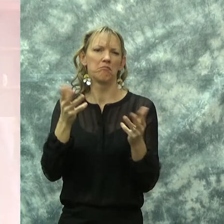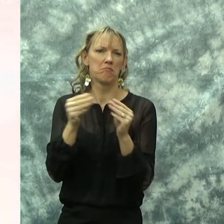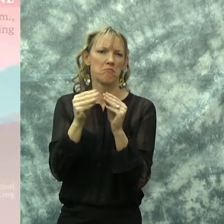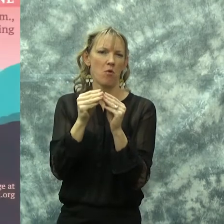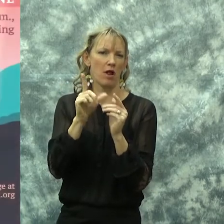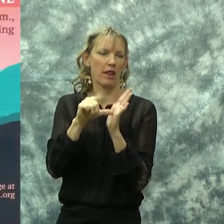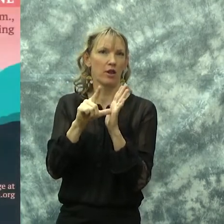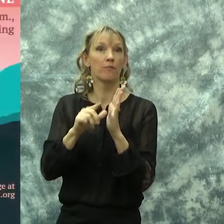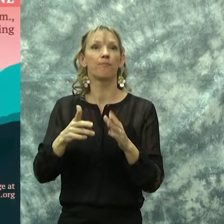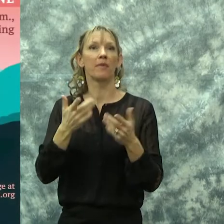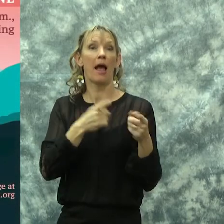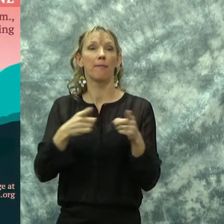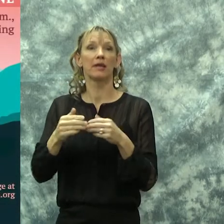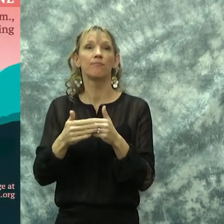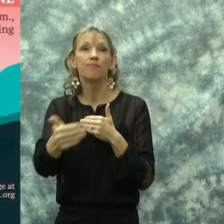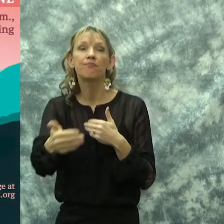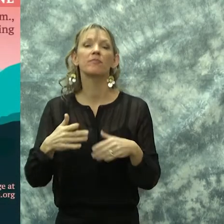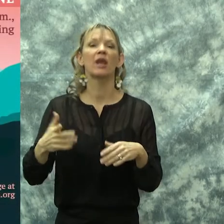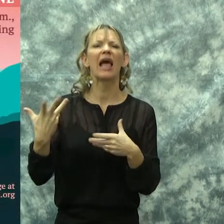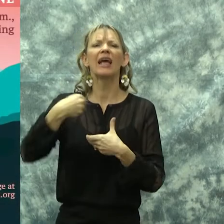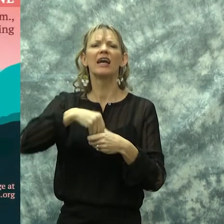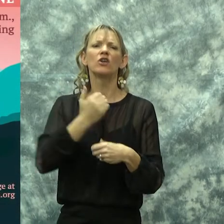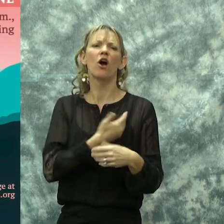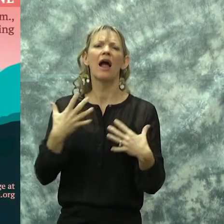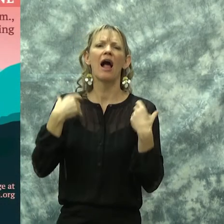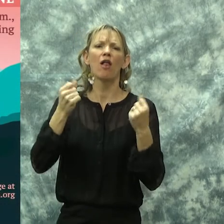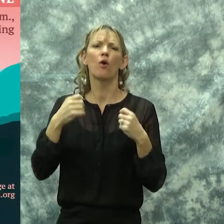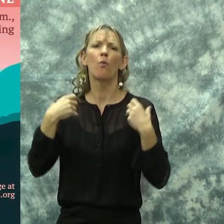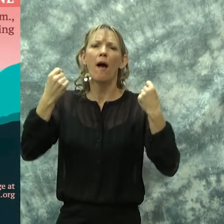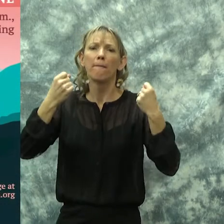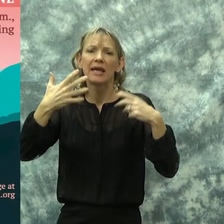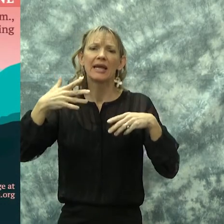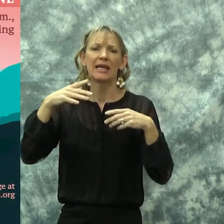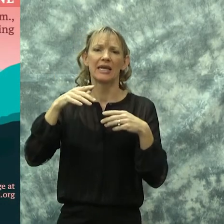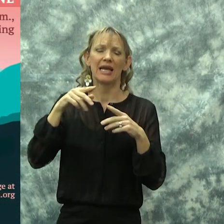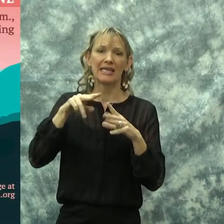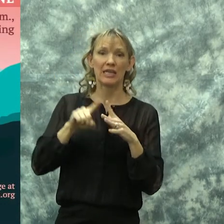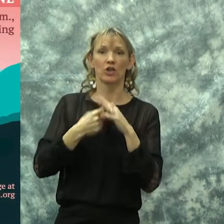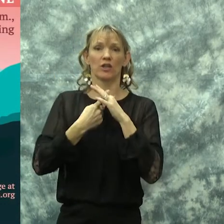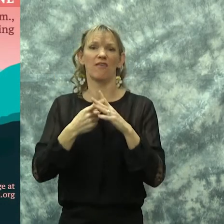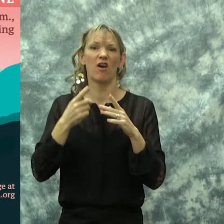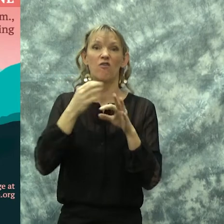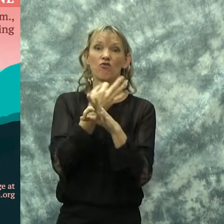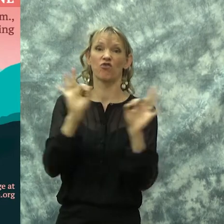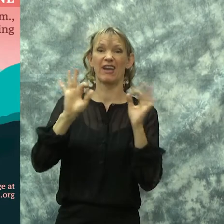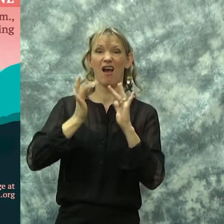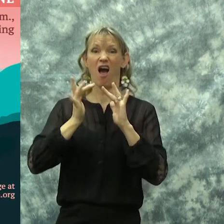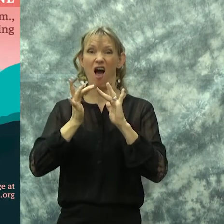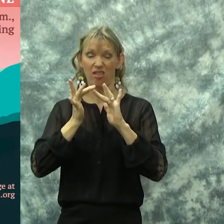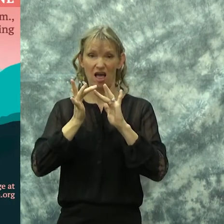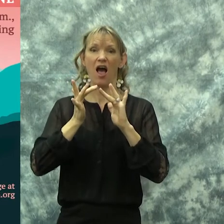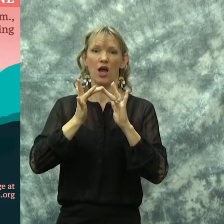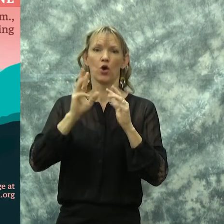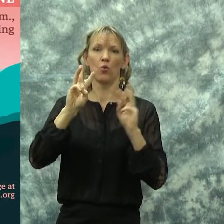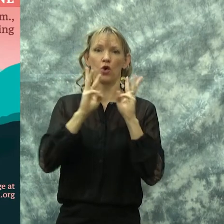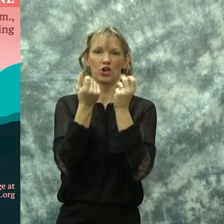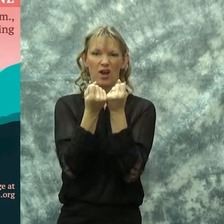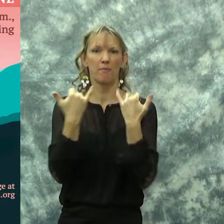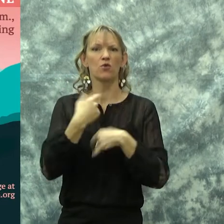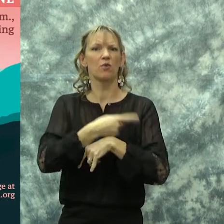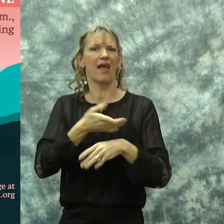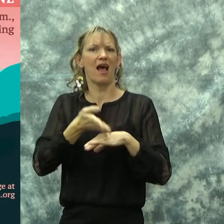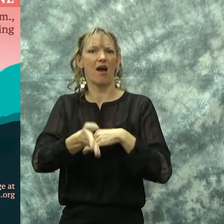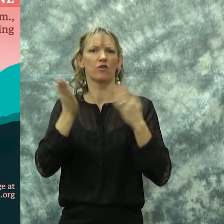up. Engage in our health and well-being initiative by attending this free online workshop on emotional balance today